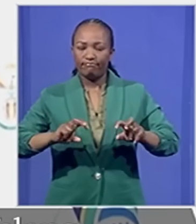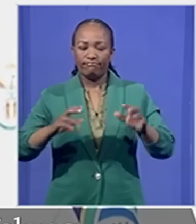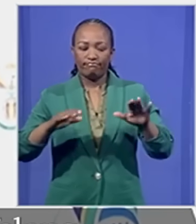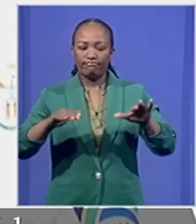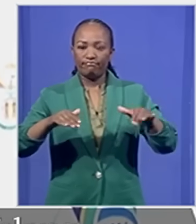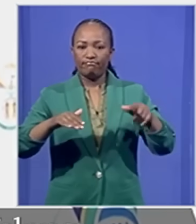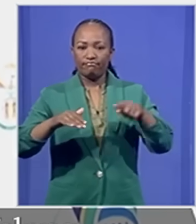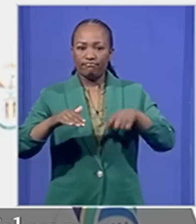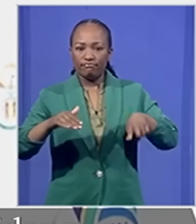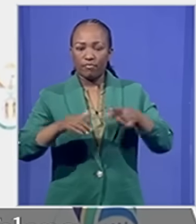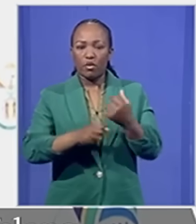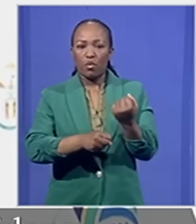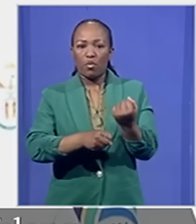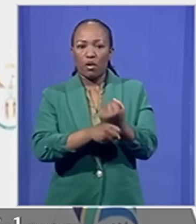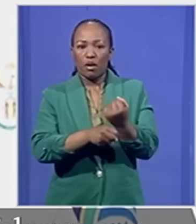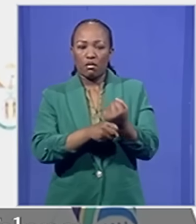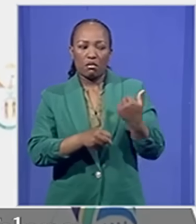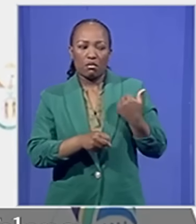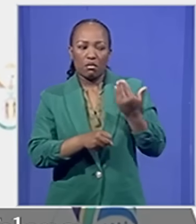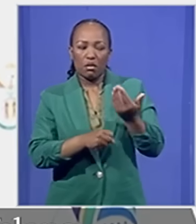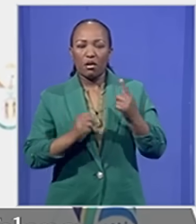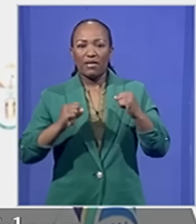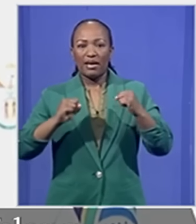work that was initially agreed on?